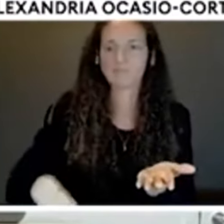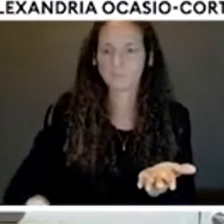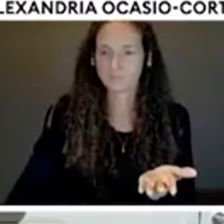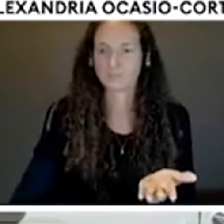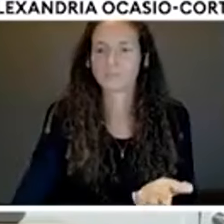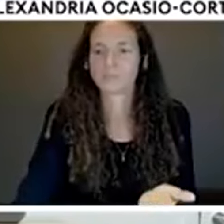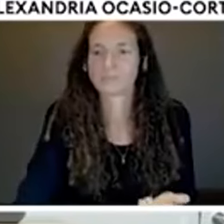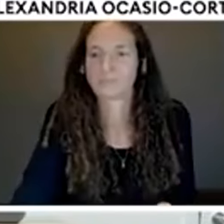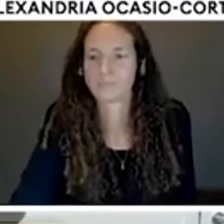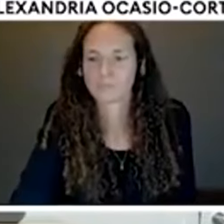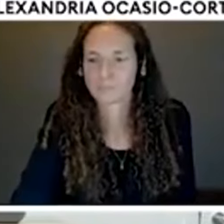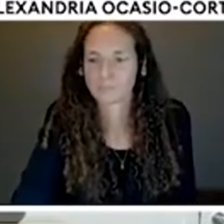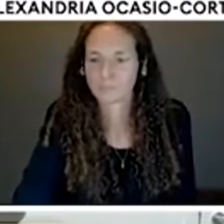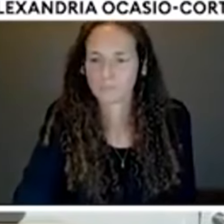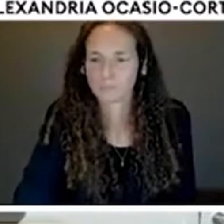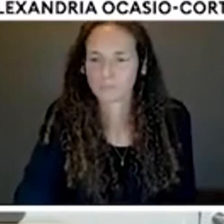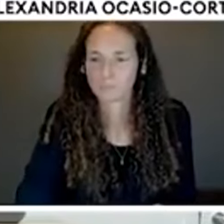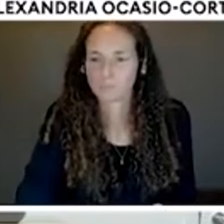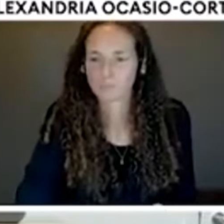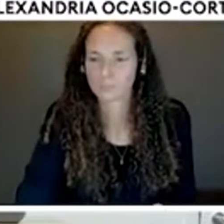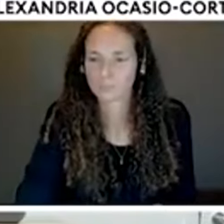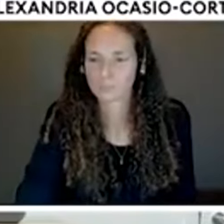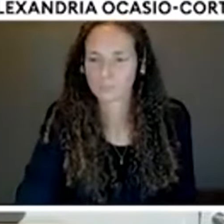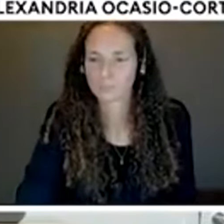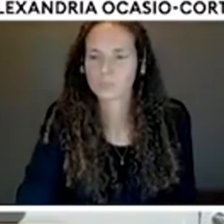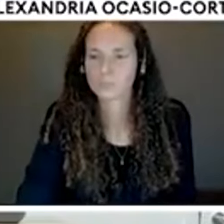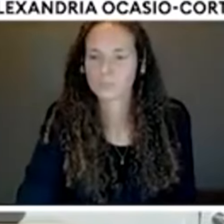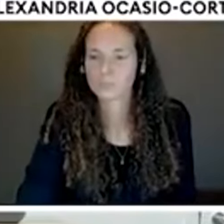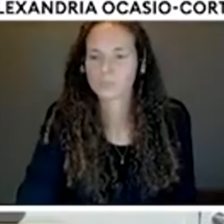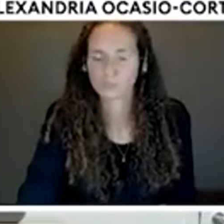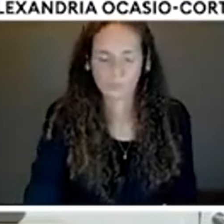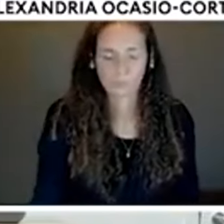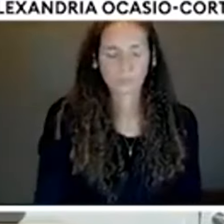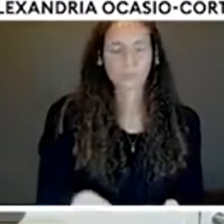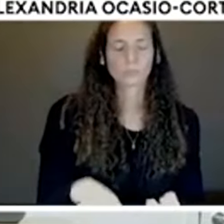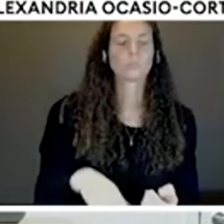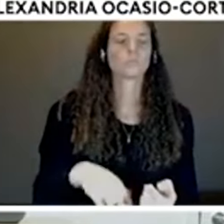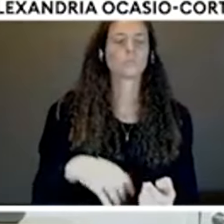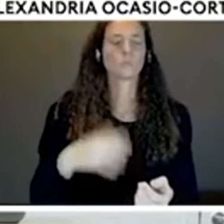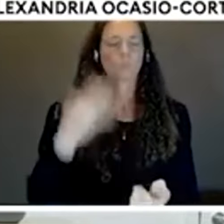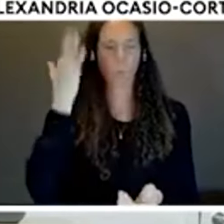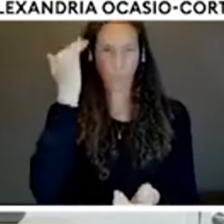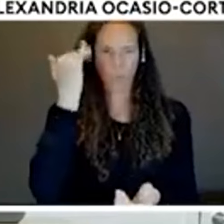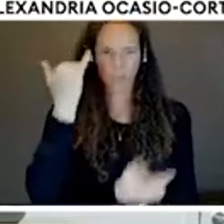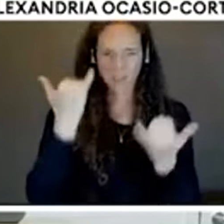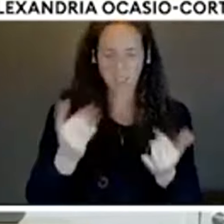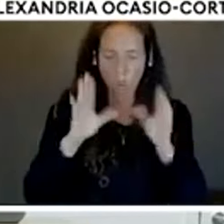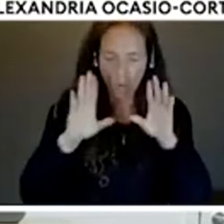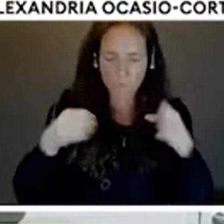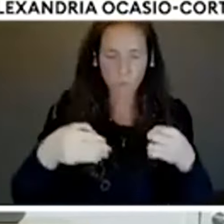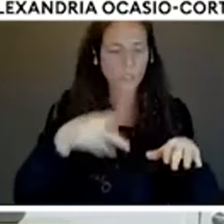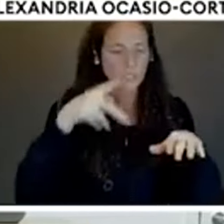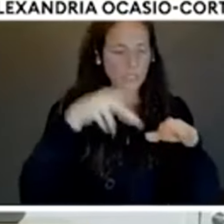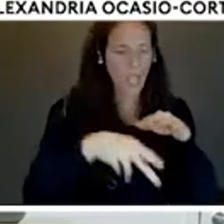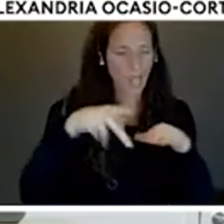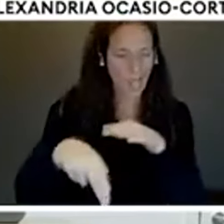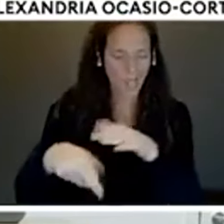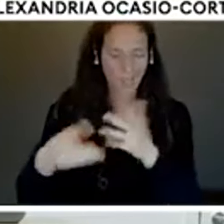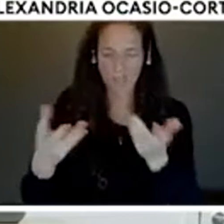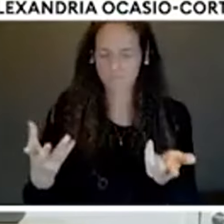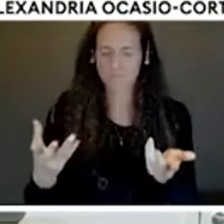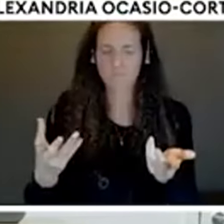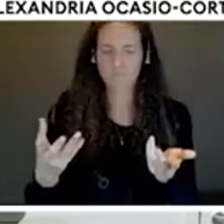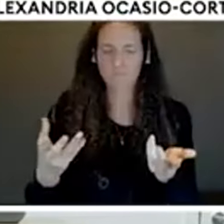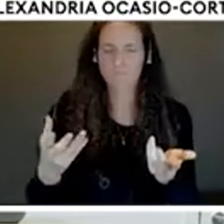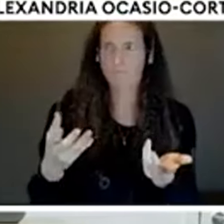cuts? And why is there no conversation about revenue raising? And now you might hear some people say, well, it's because we're going to push